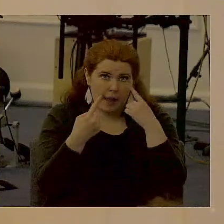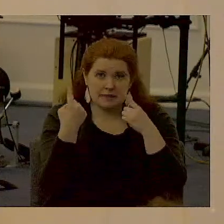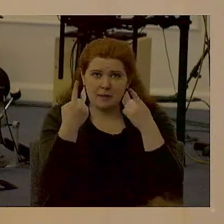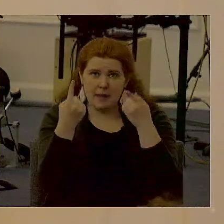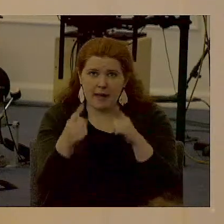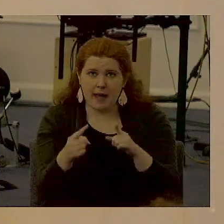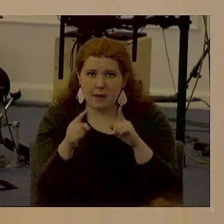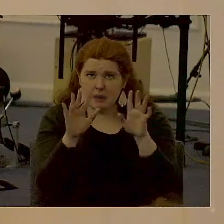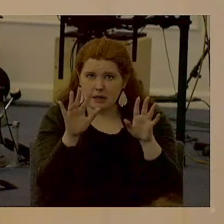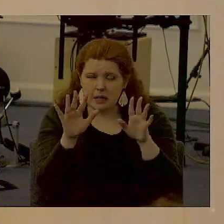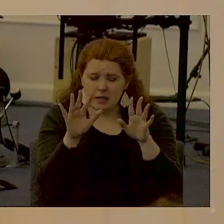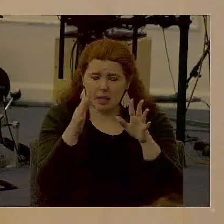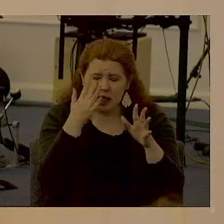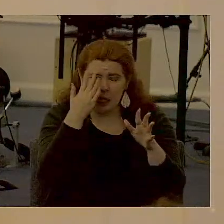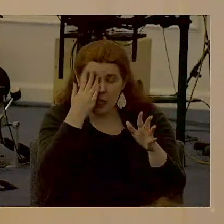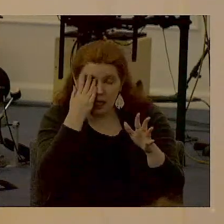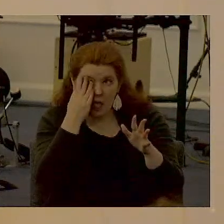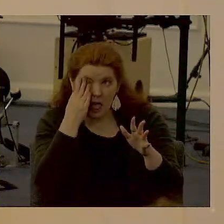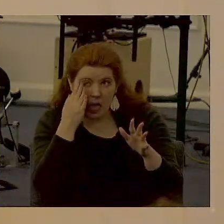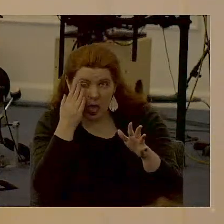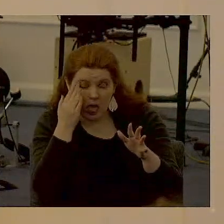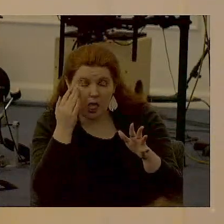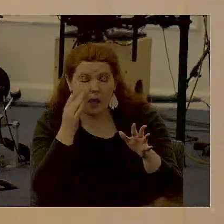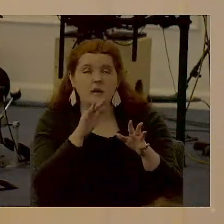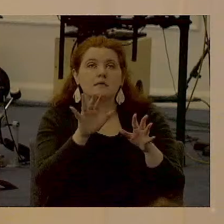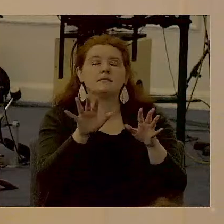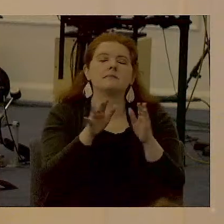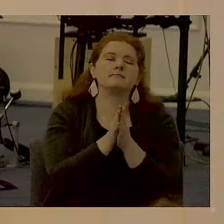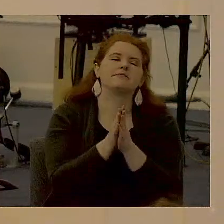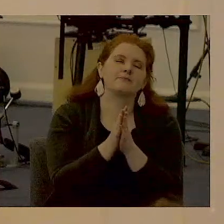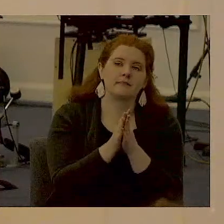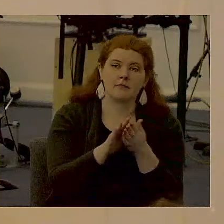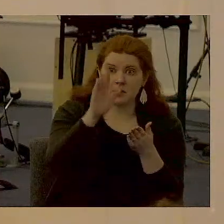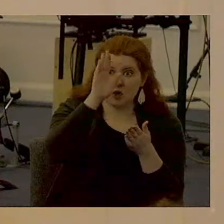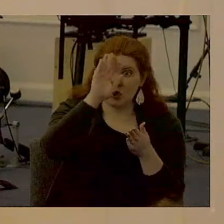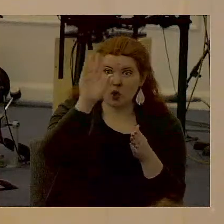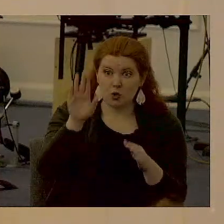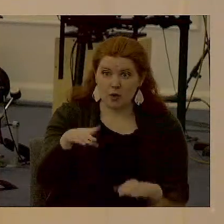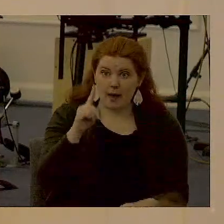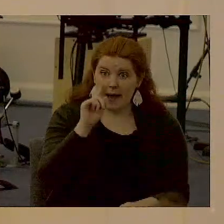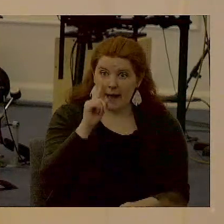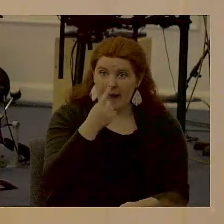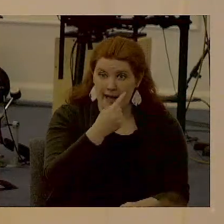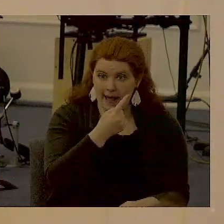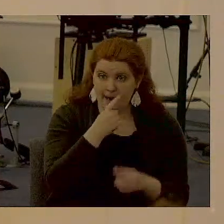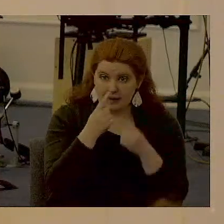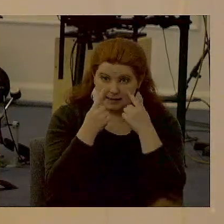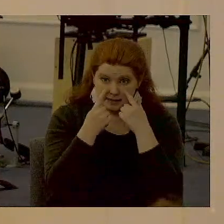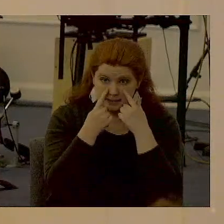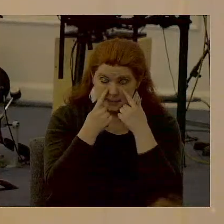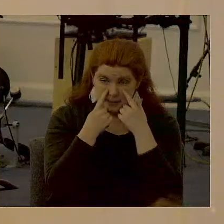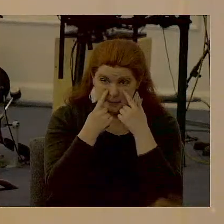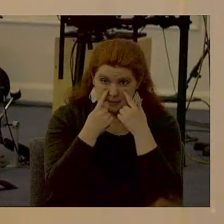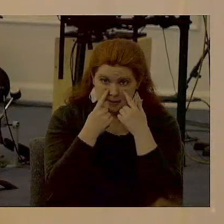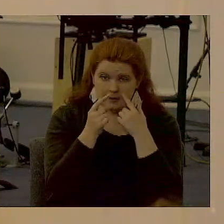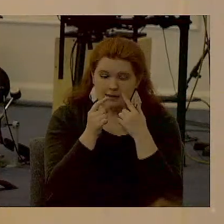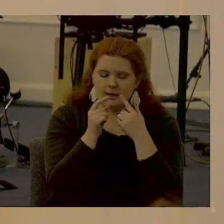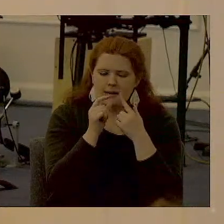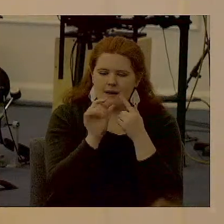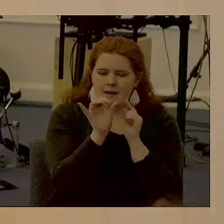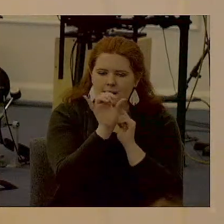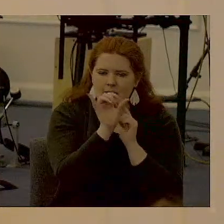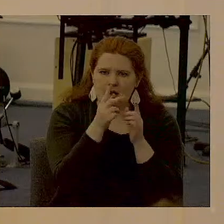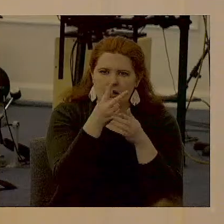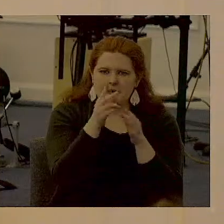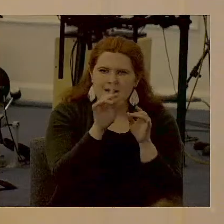happened. You would know that our eyes are actually not identical images in